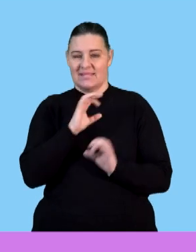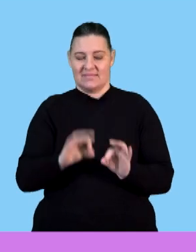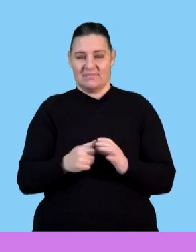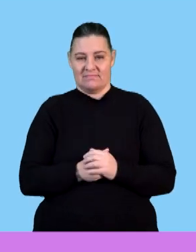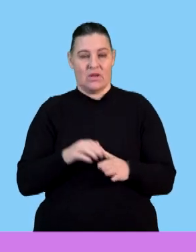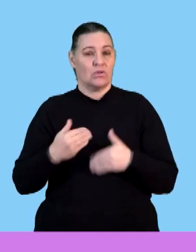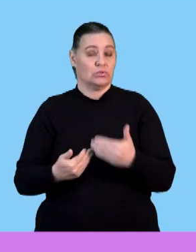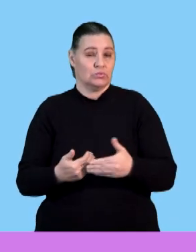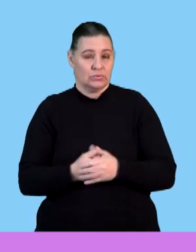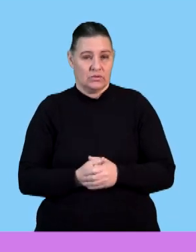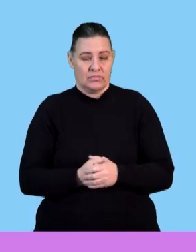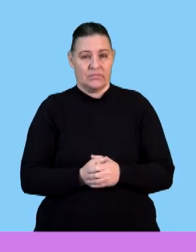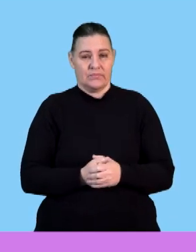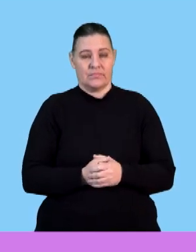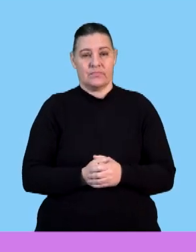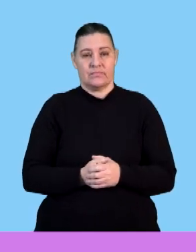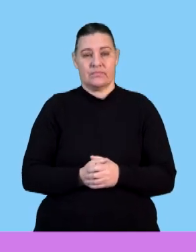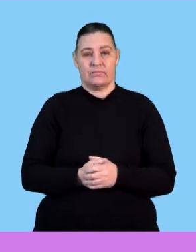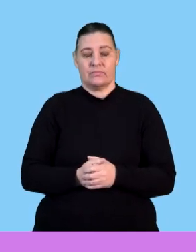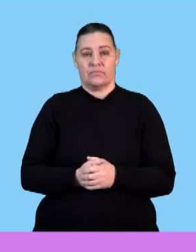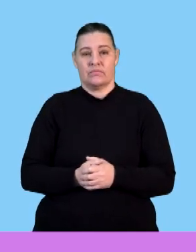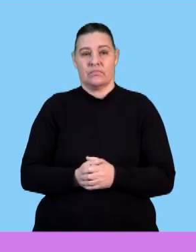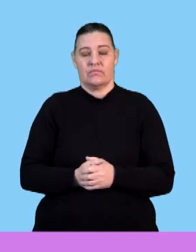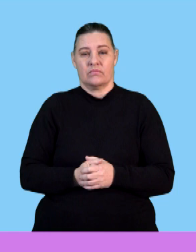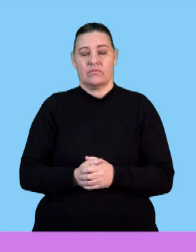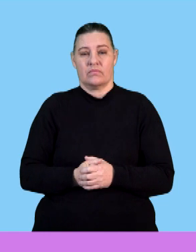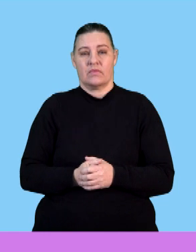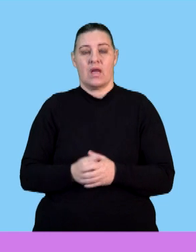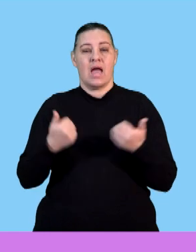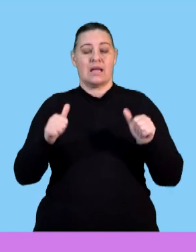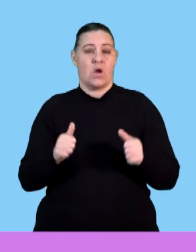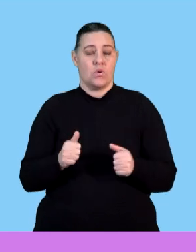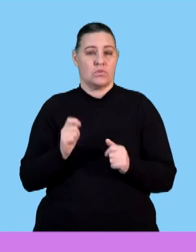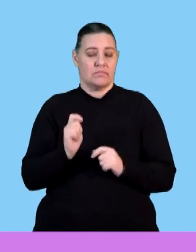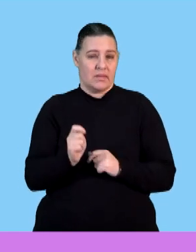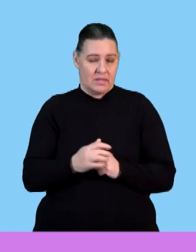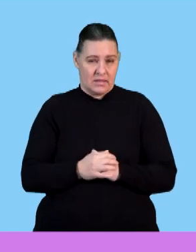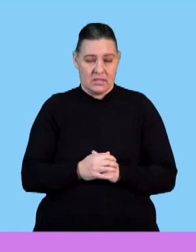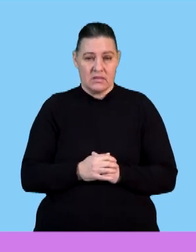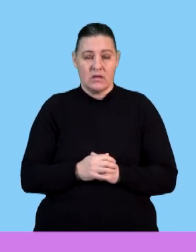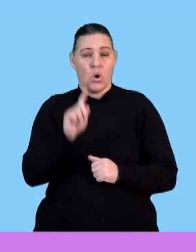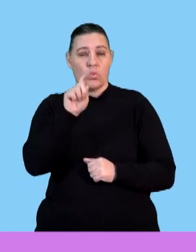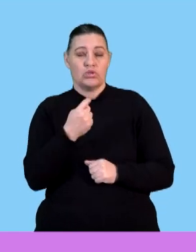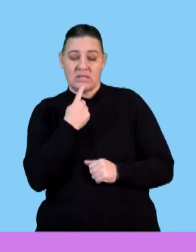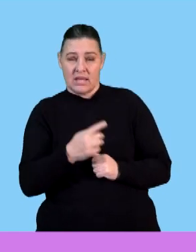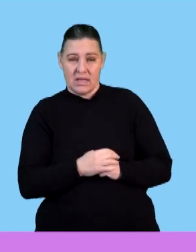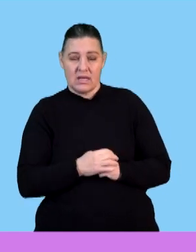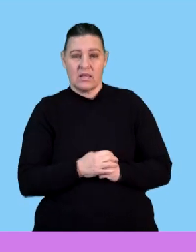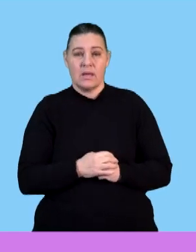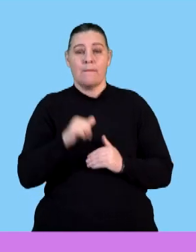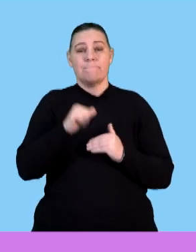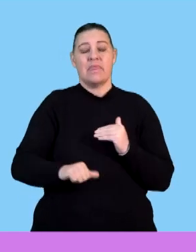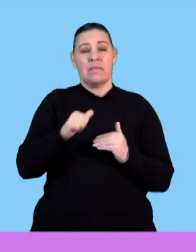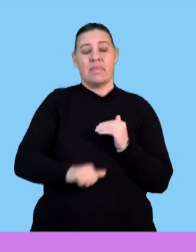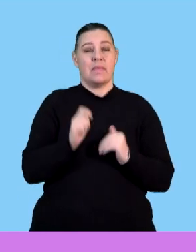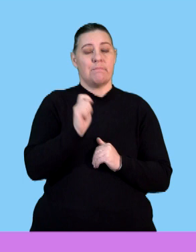Nice. Let's move along. All right. Mega bank account fees. So the question reads, what is